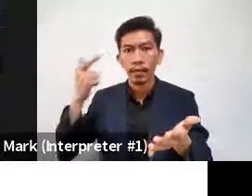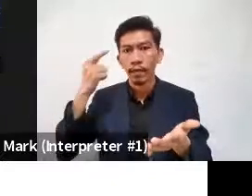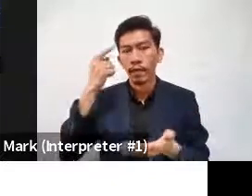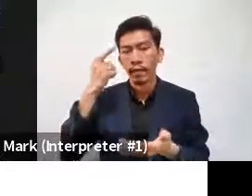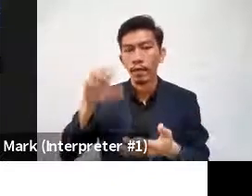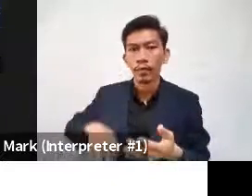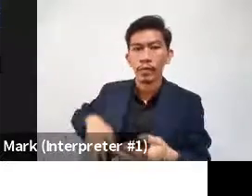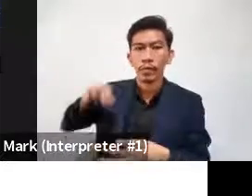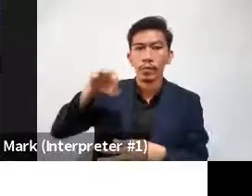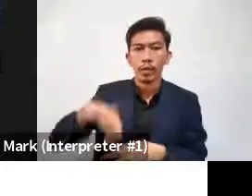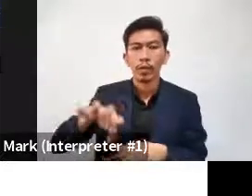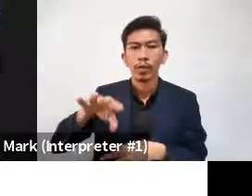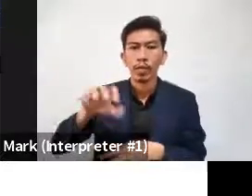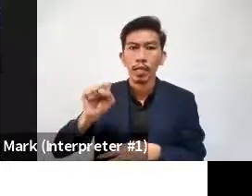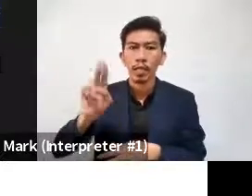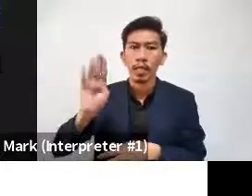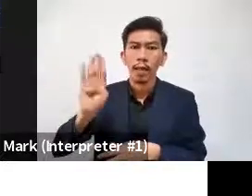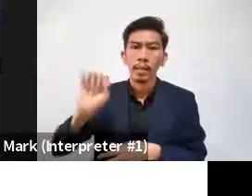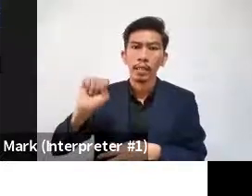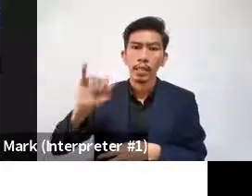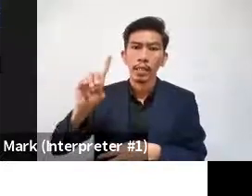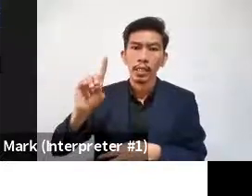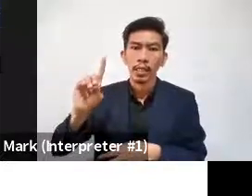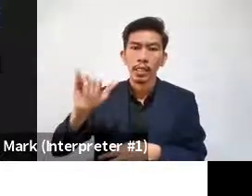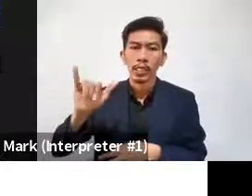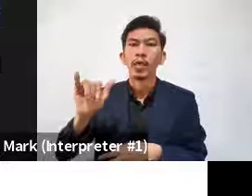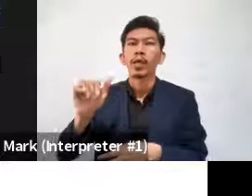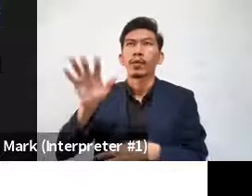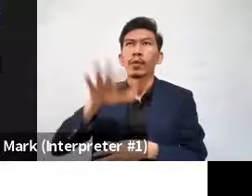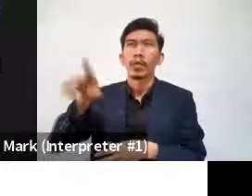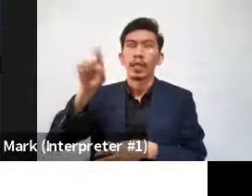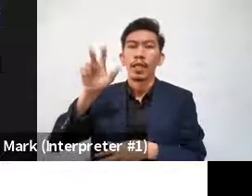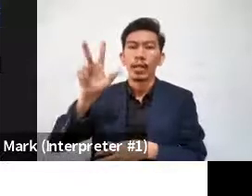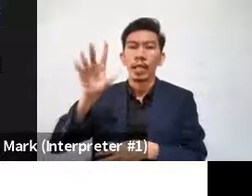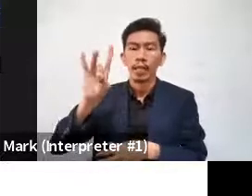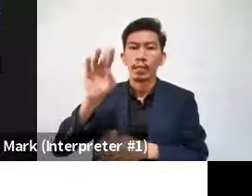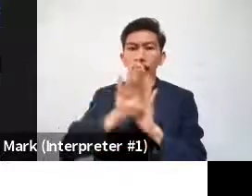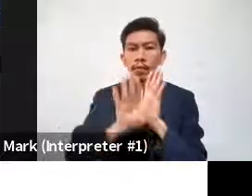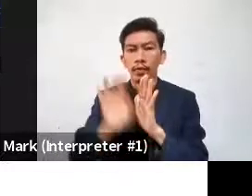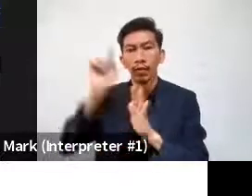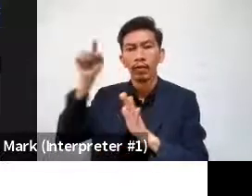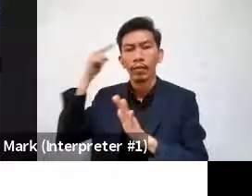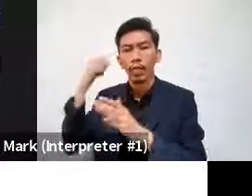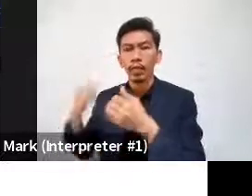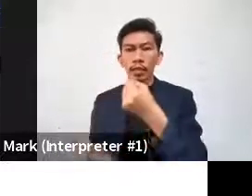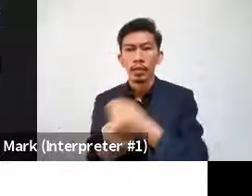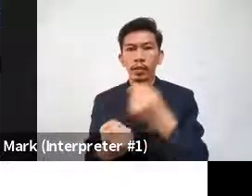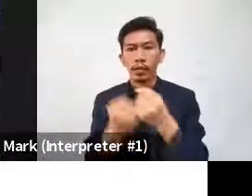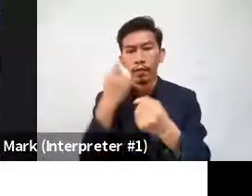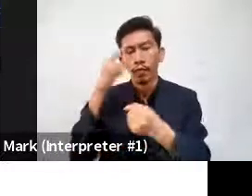contribution subsidy, is around 138 billion for the government to cover for the indirect